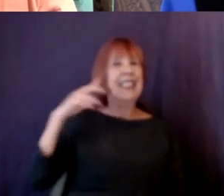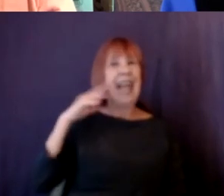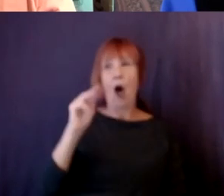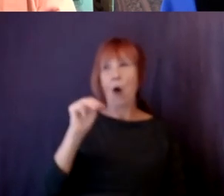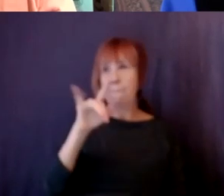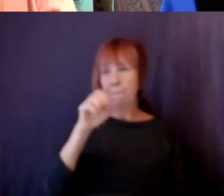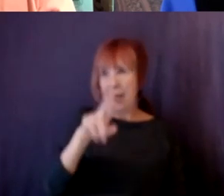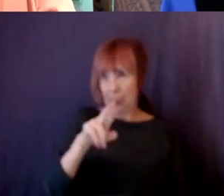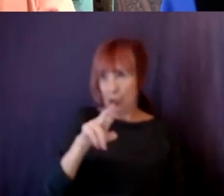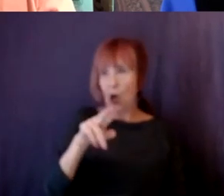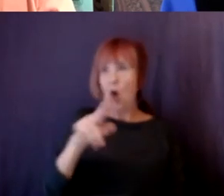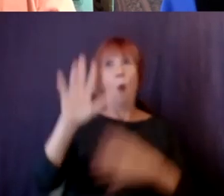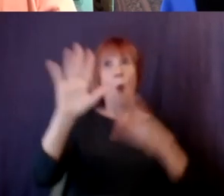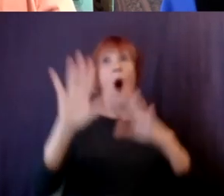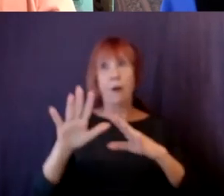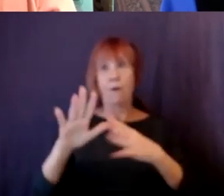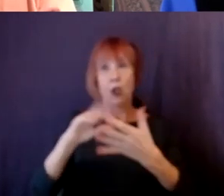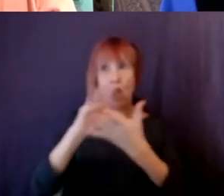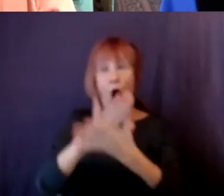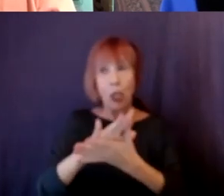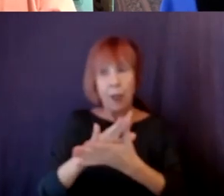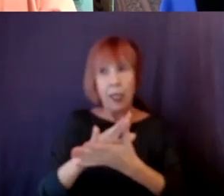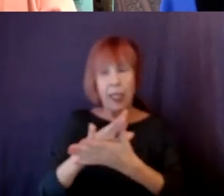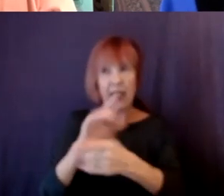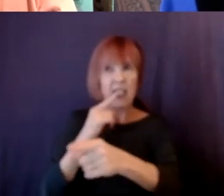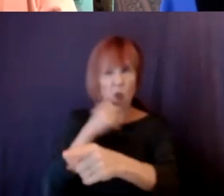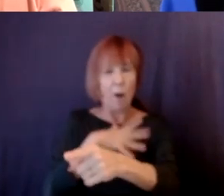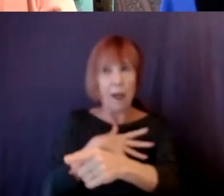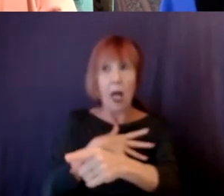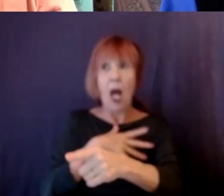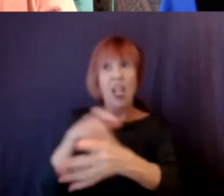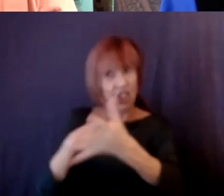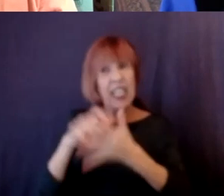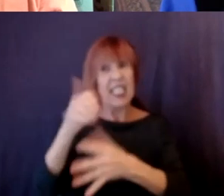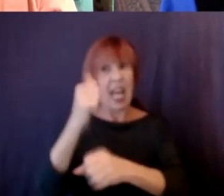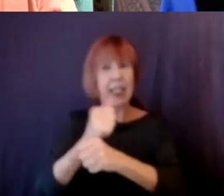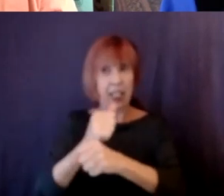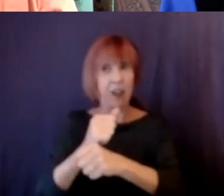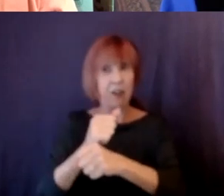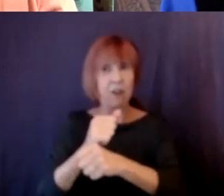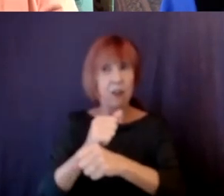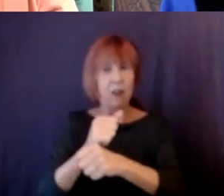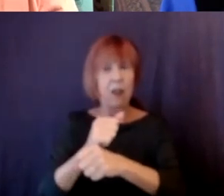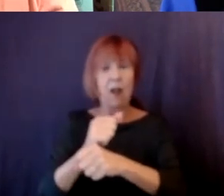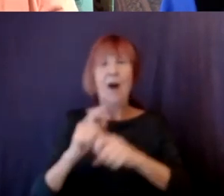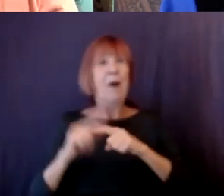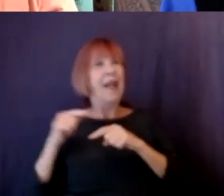that filmmaker 10 years to make her film. And it's just a wonderful film. It's this balance